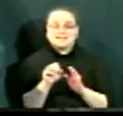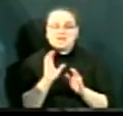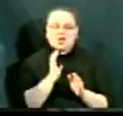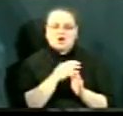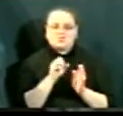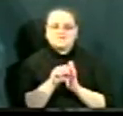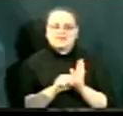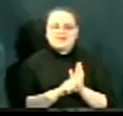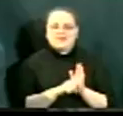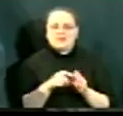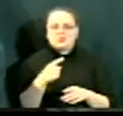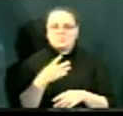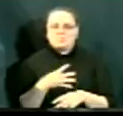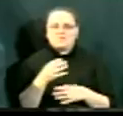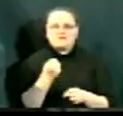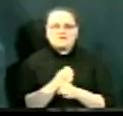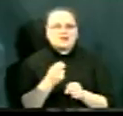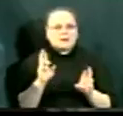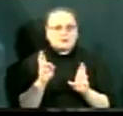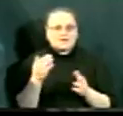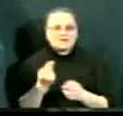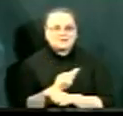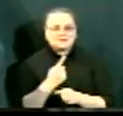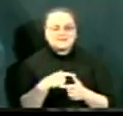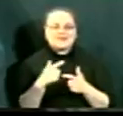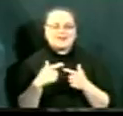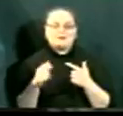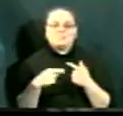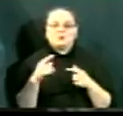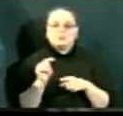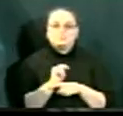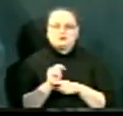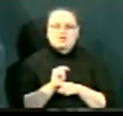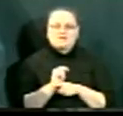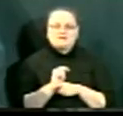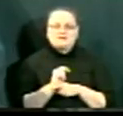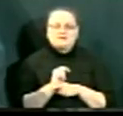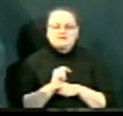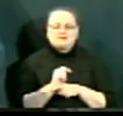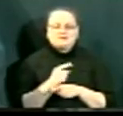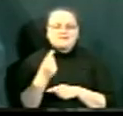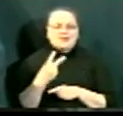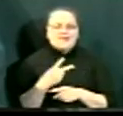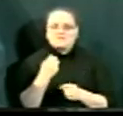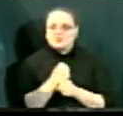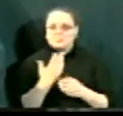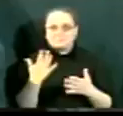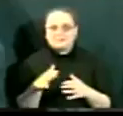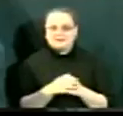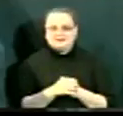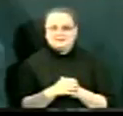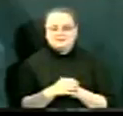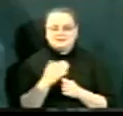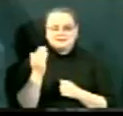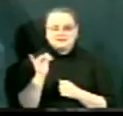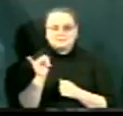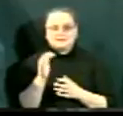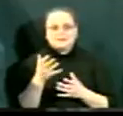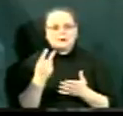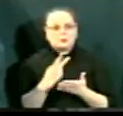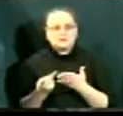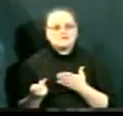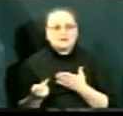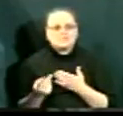get it ready for us to use. Then, by the time we are trained in it, nearly half the year will be gone. It seems like they want us to